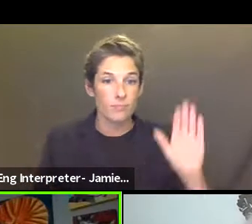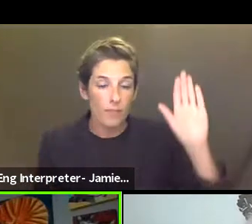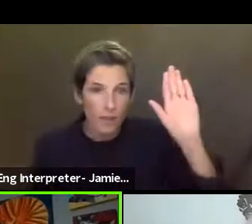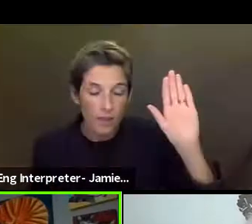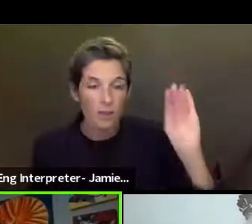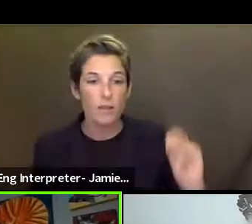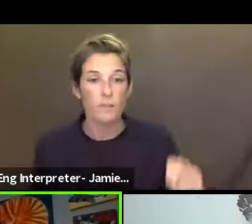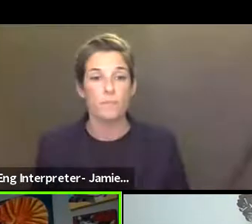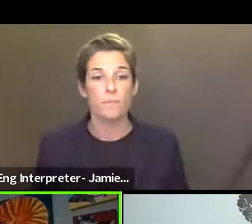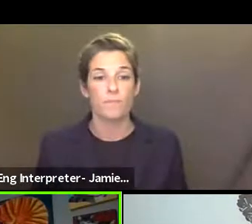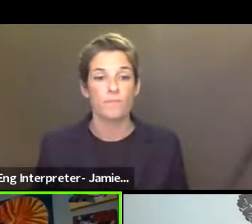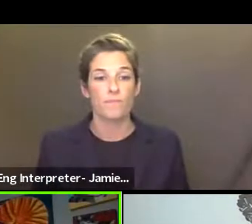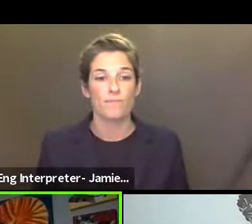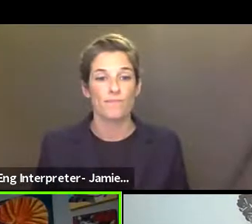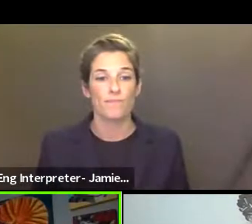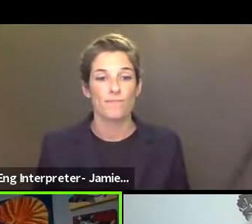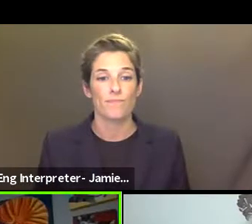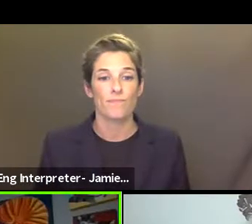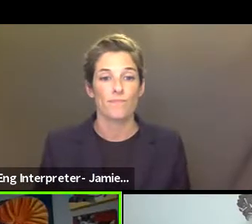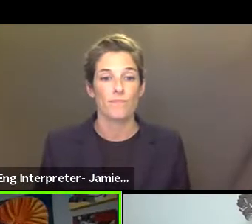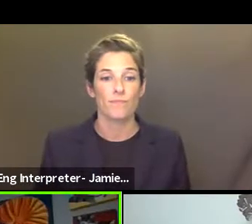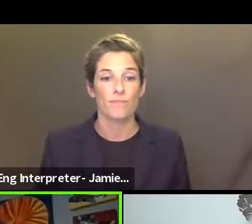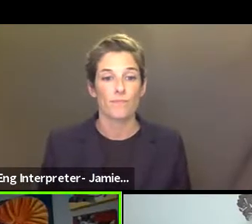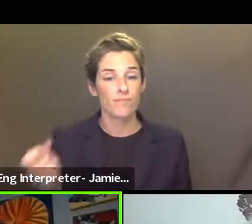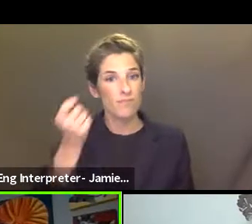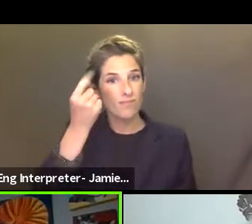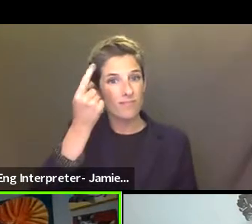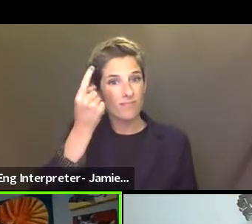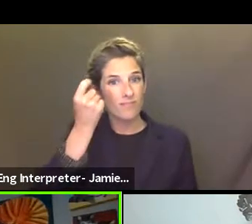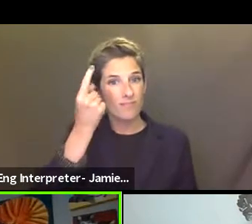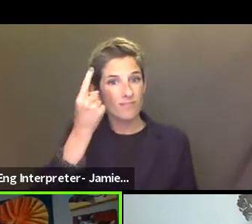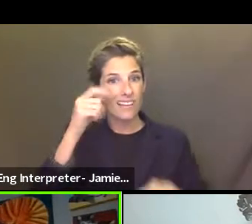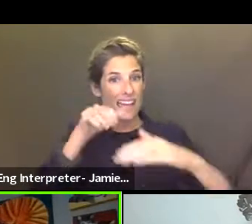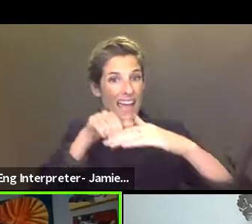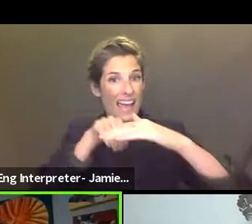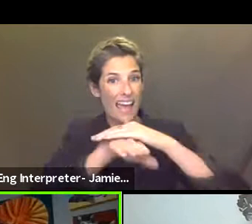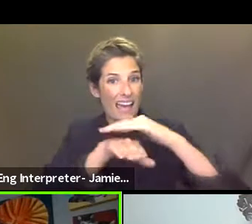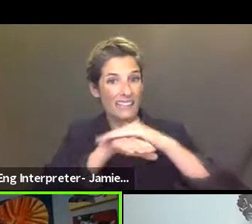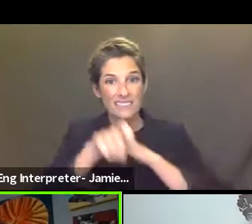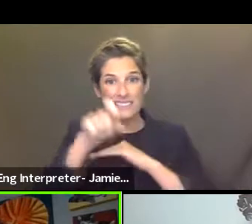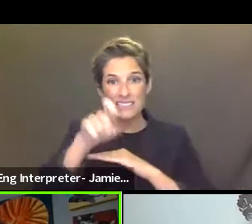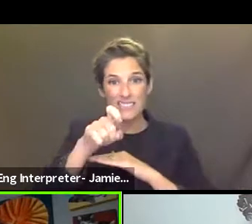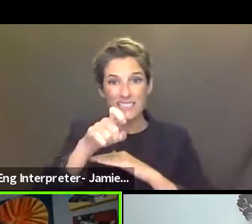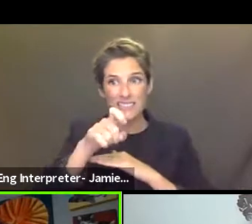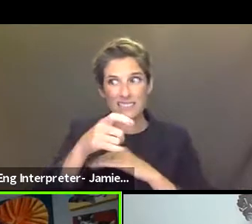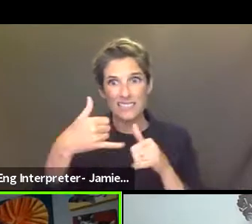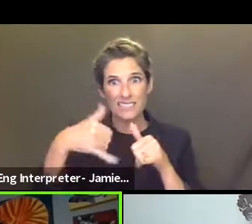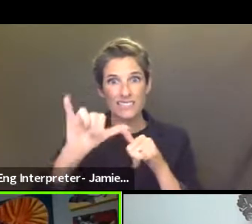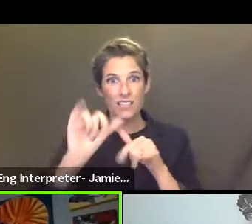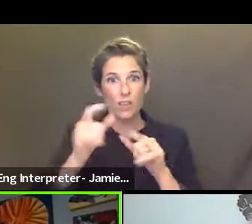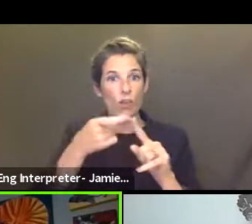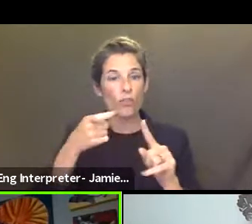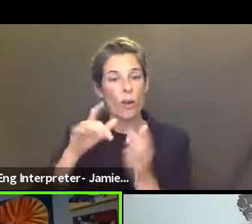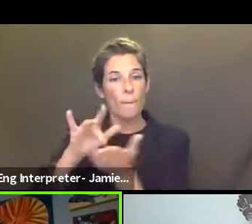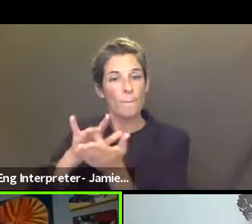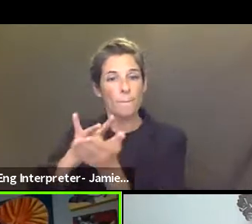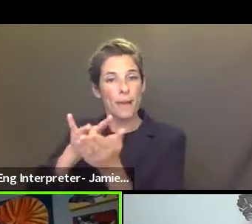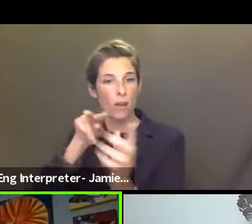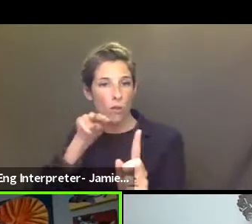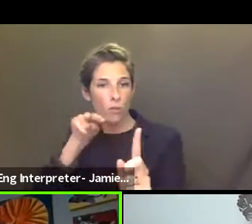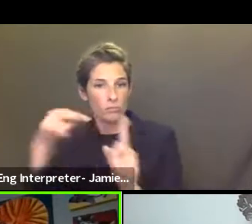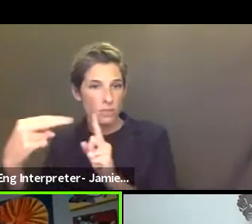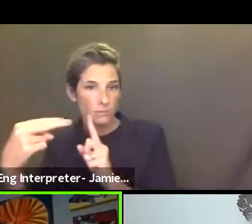So go ahead, Anne, please. Well, a lot of the access needs are still medicalized. Yeah. And we have to go see all kinds of